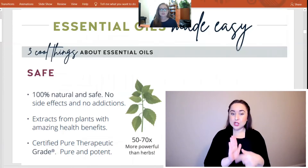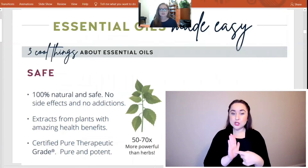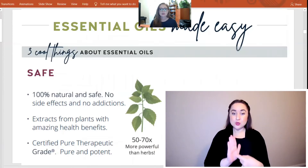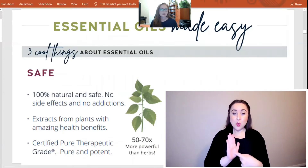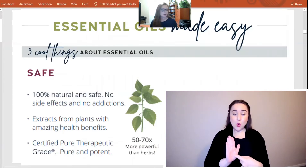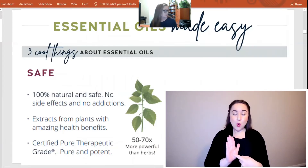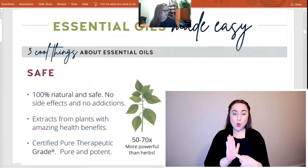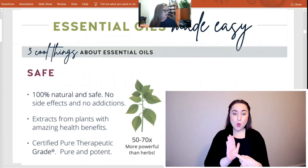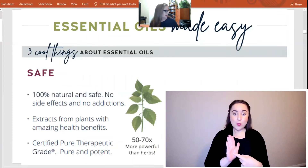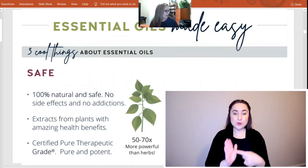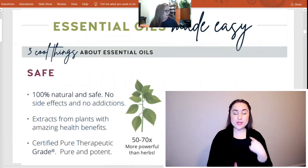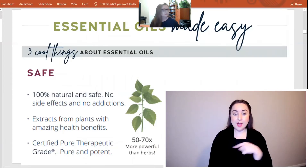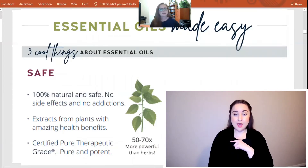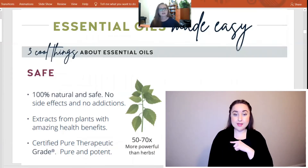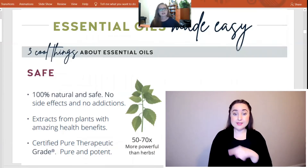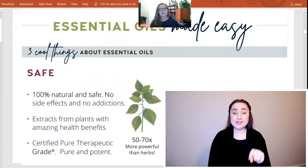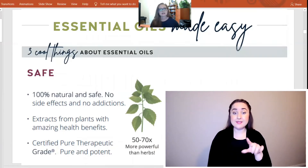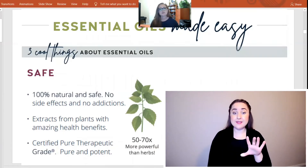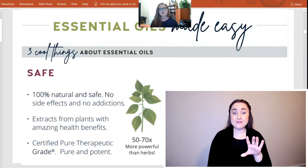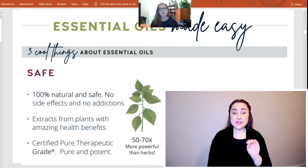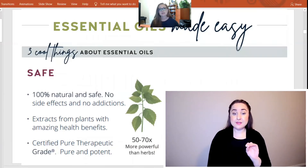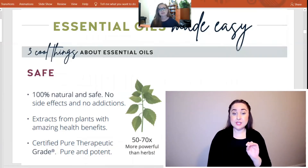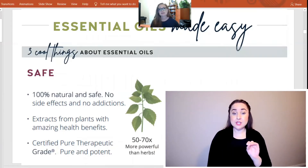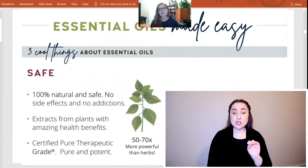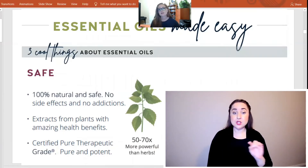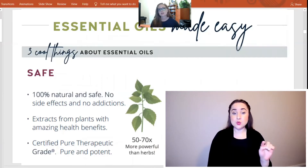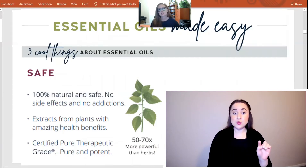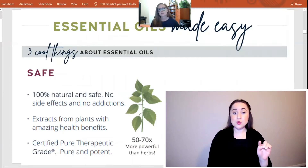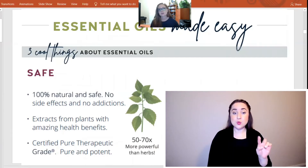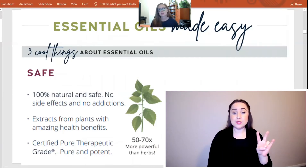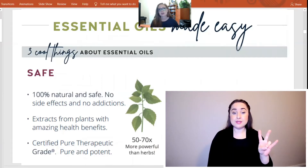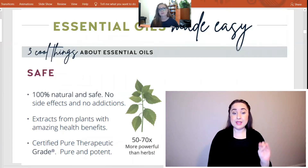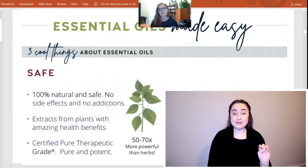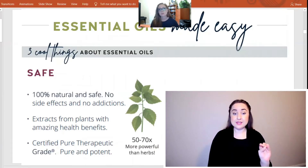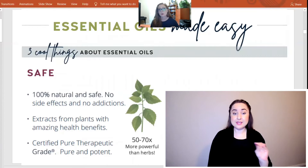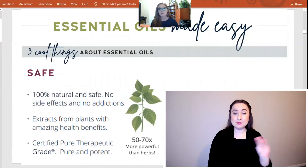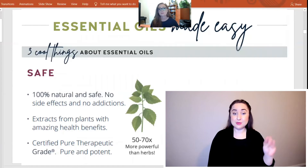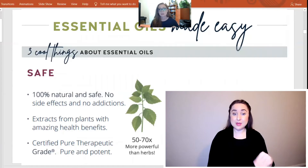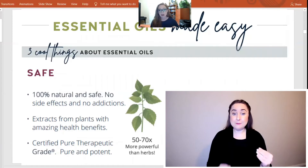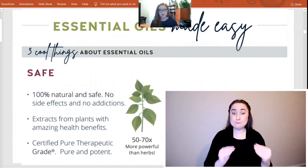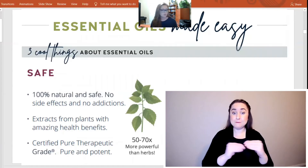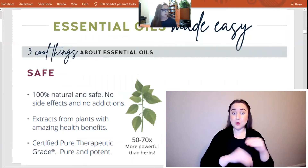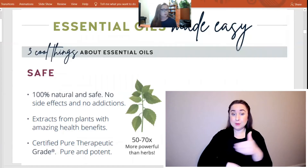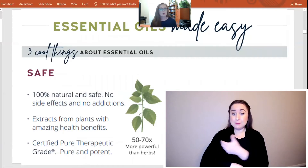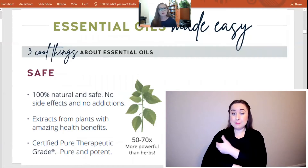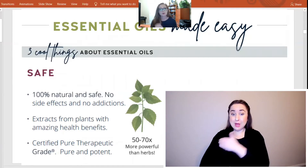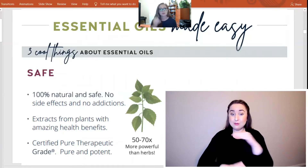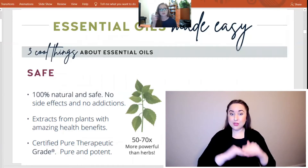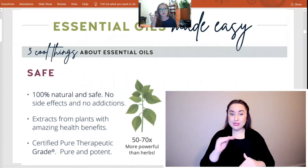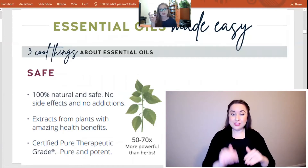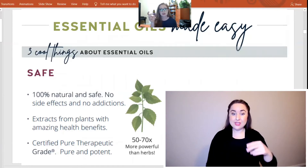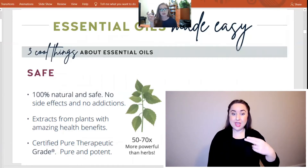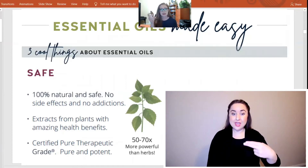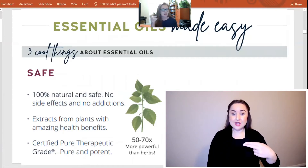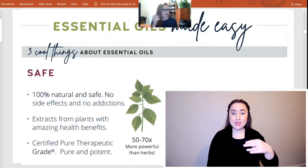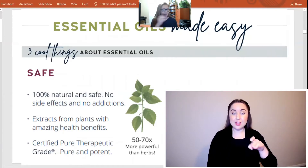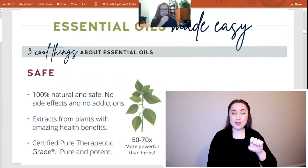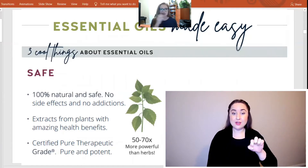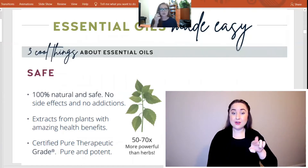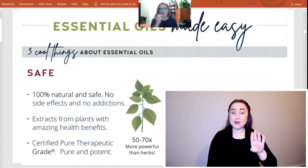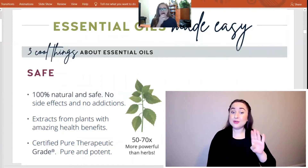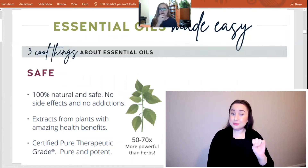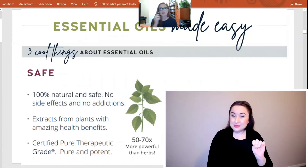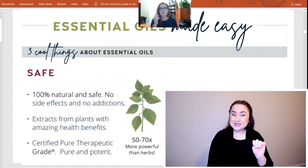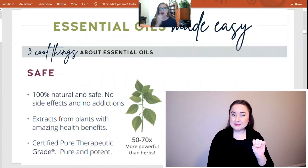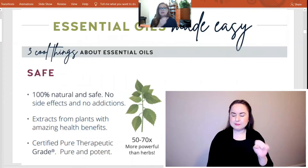showing us that it is 50 to 70% more powerful than herbs. And